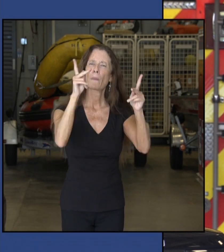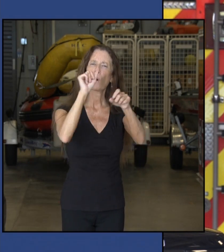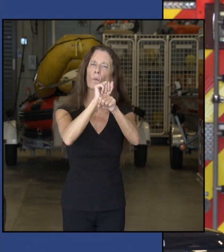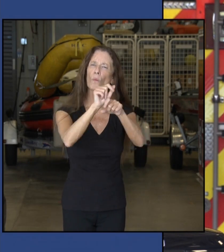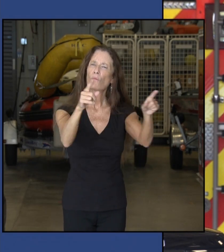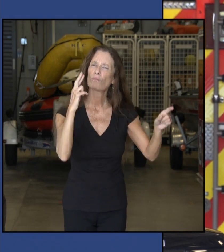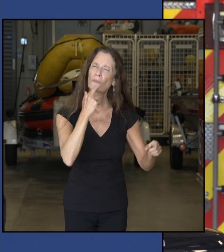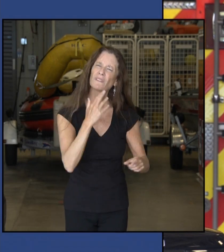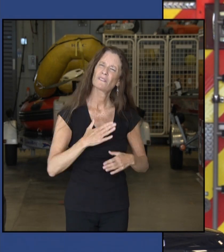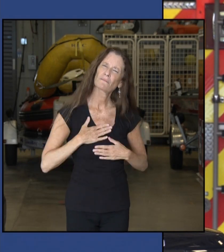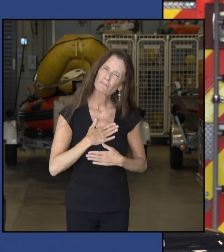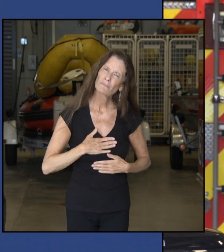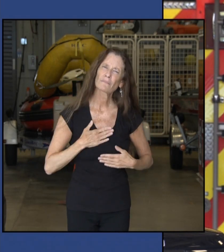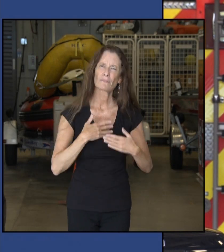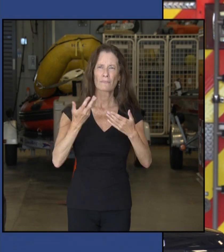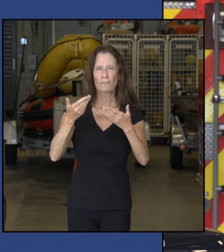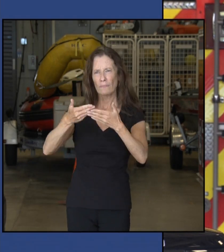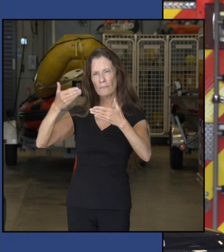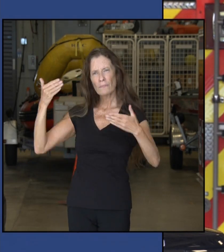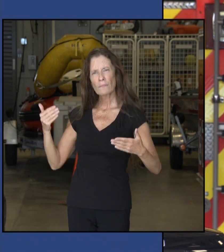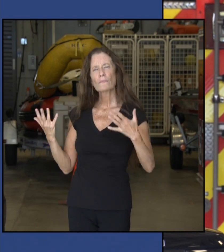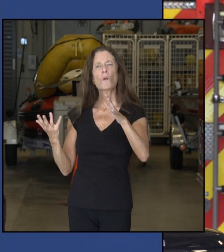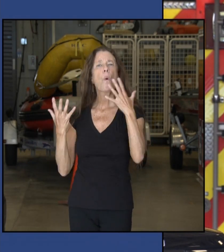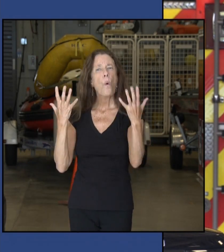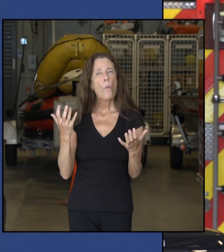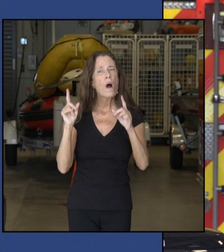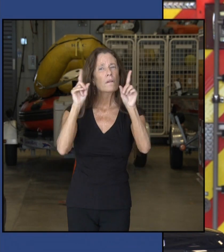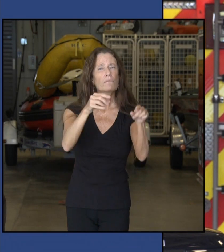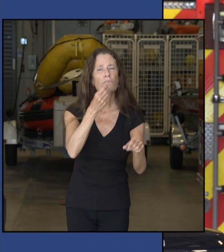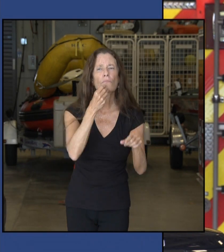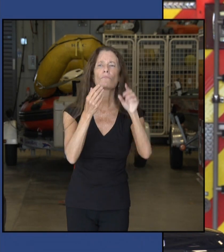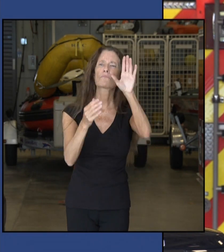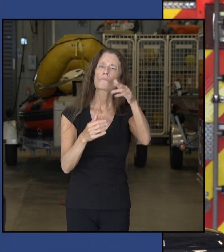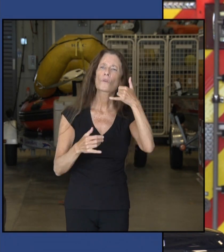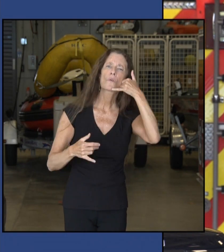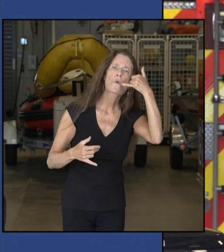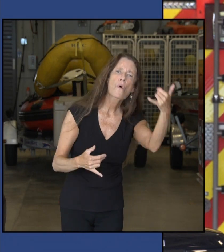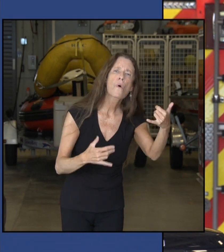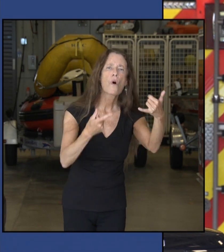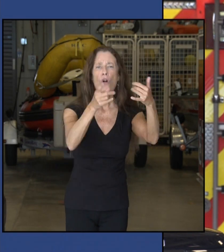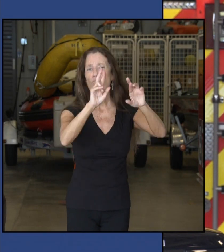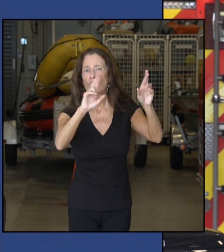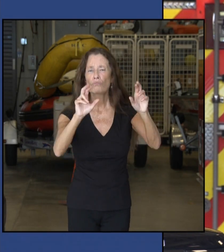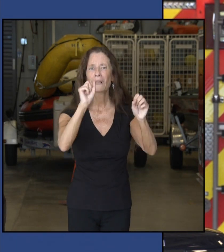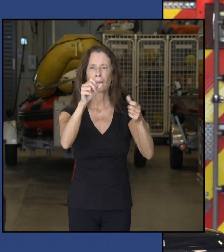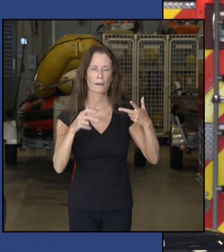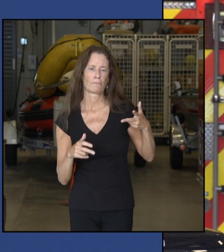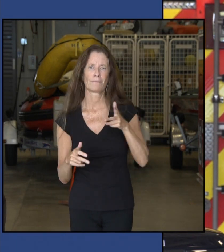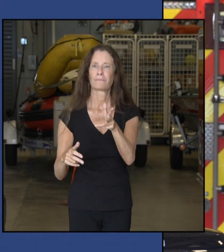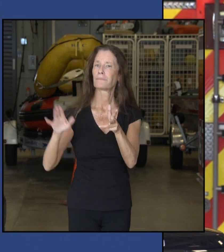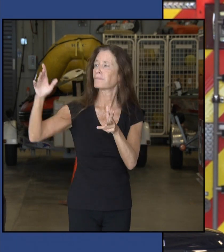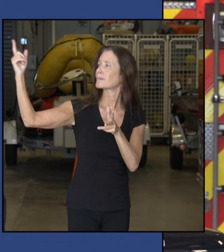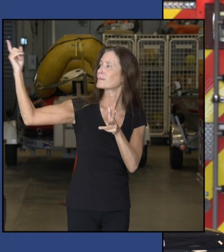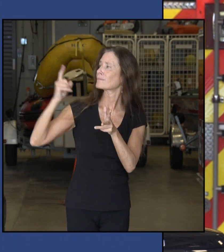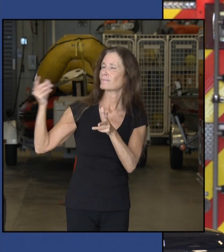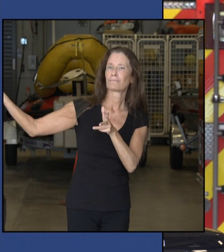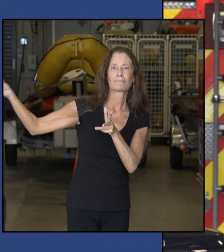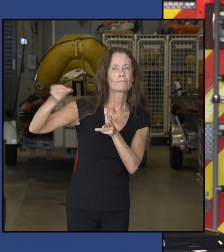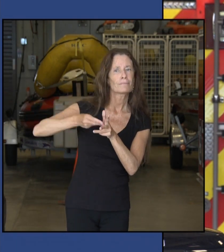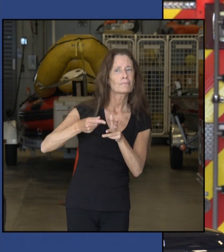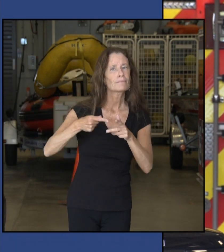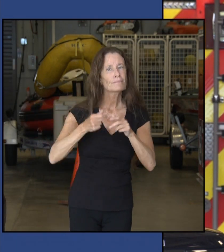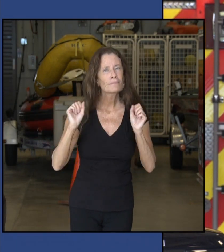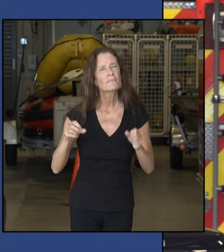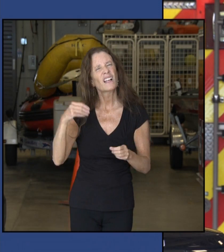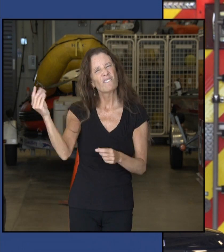reservations if possible. Use the curbside service when available. Make sure you tip them generously. Let's support our restaurant owners and